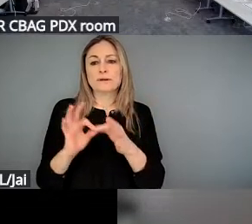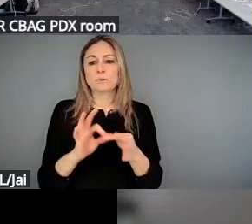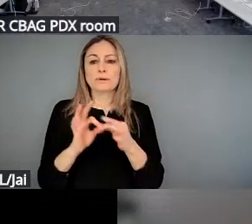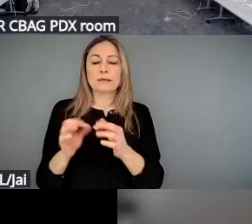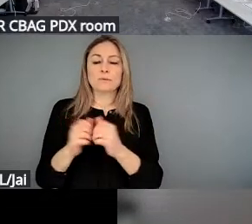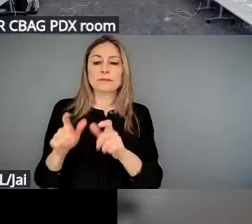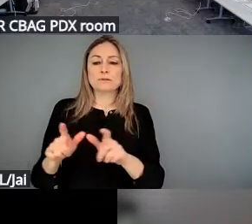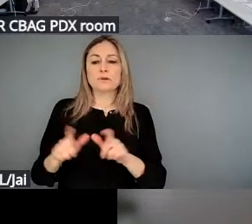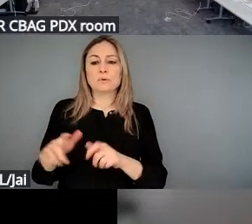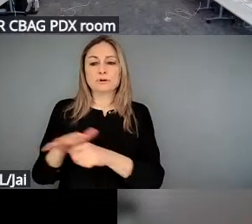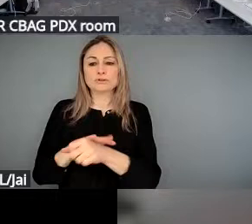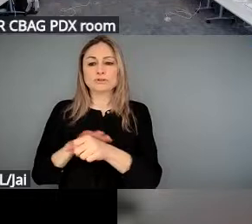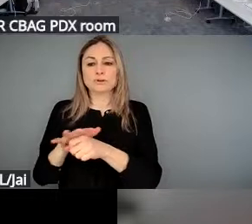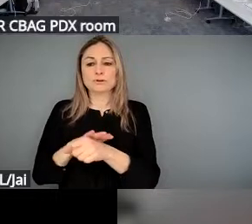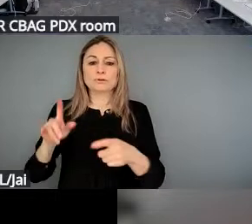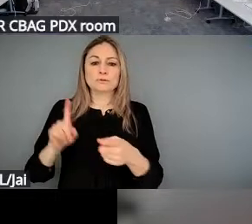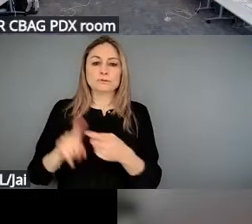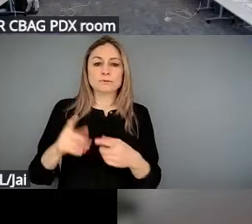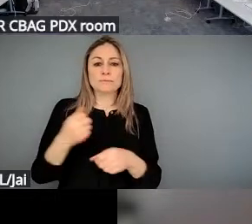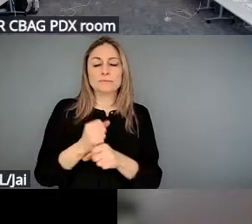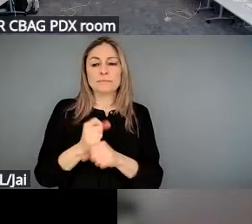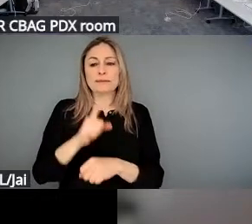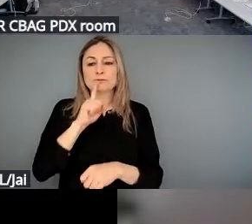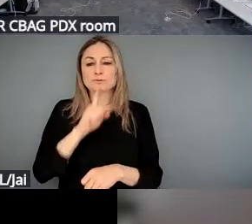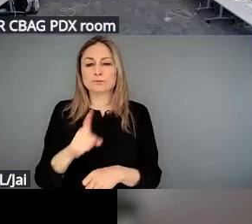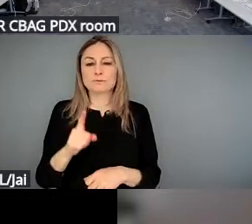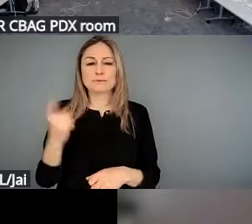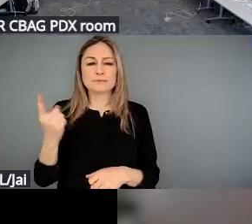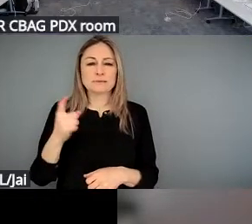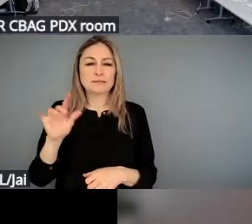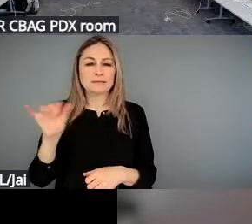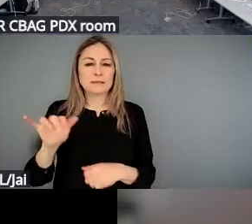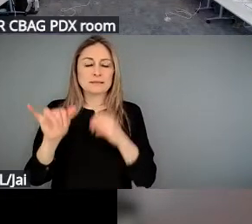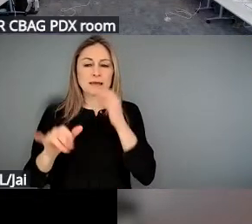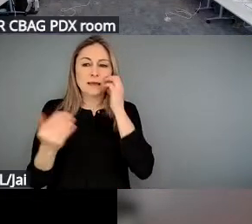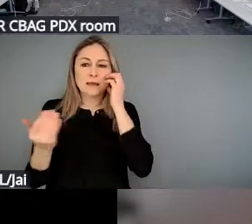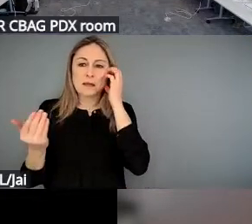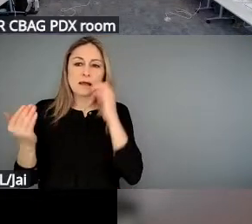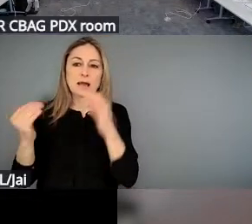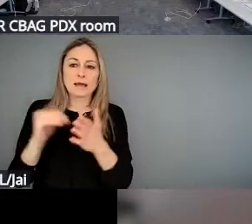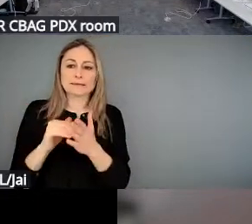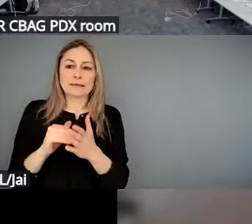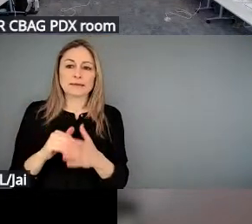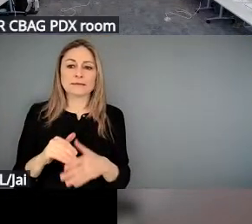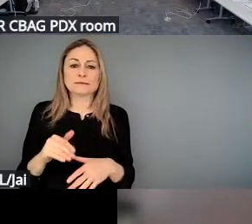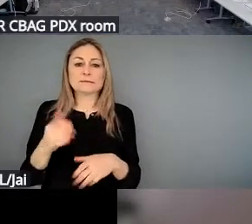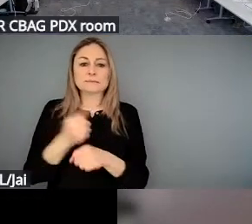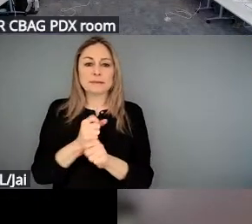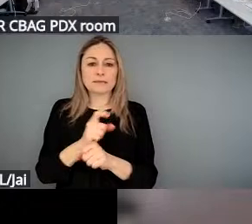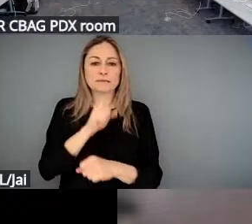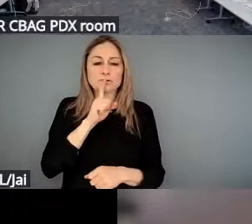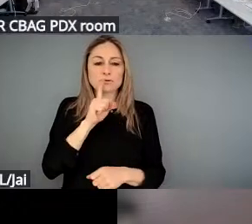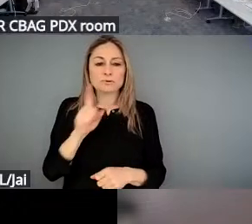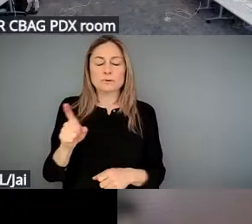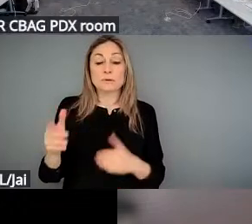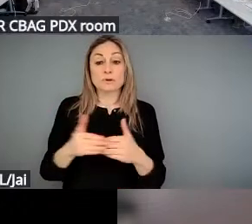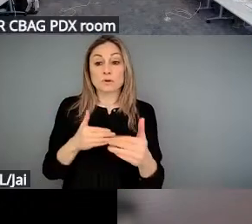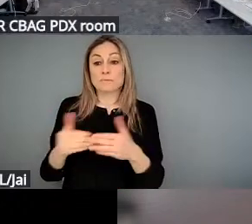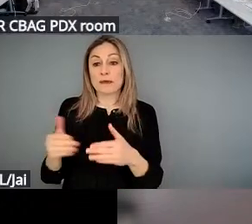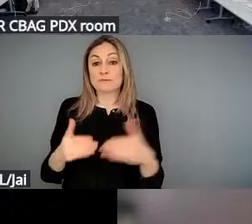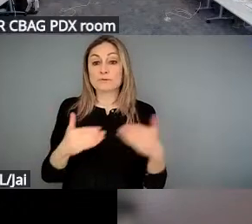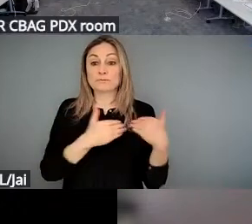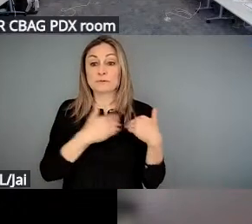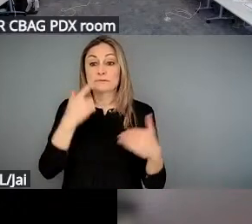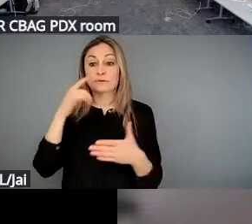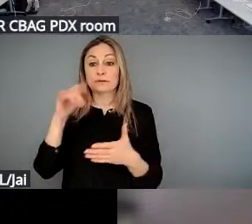local jurisdictions to ensure something along those lines. So again, it's making sure that whoever is responsible for that